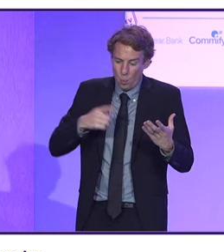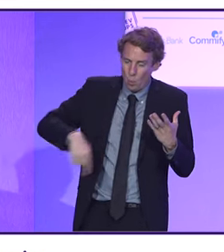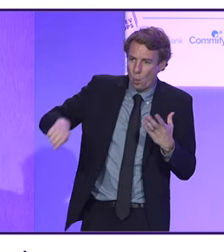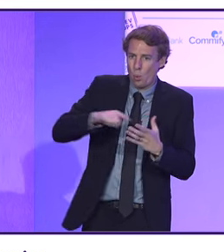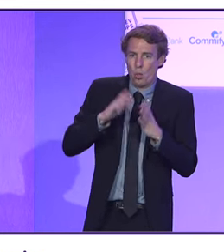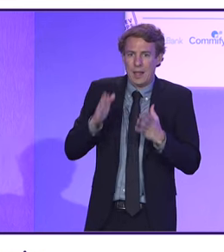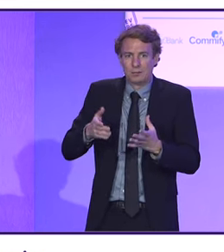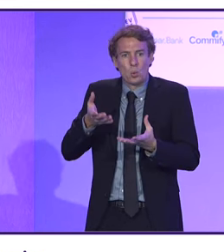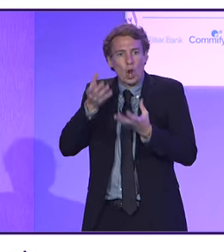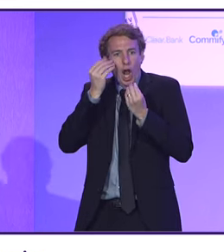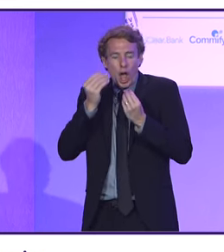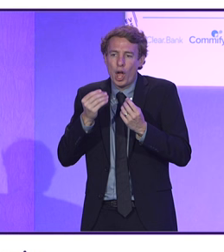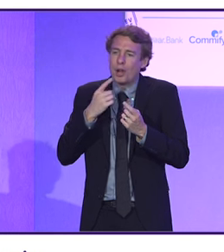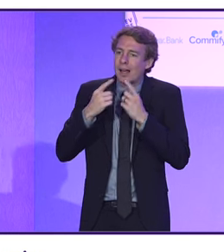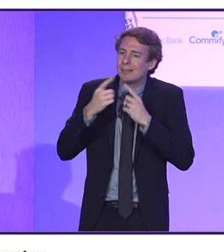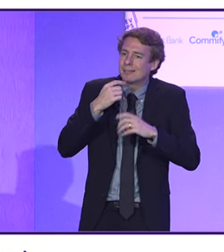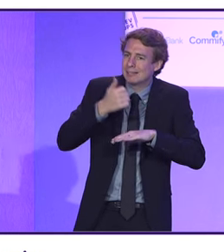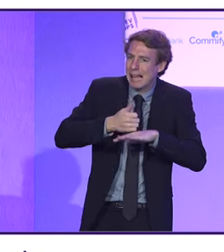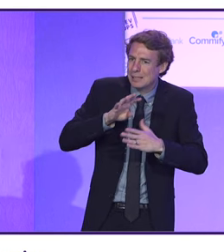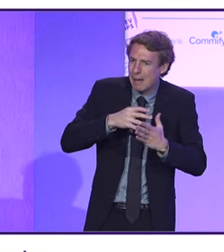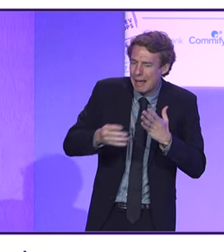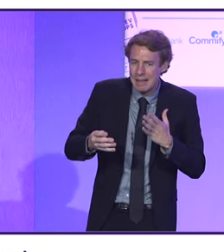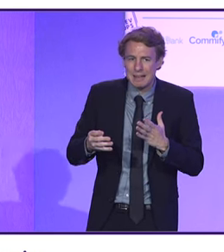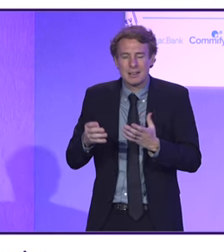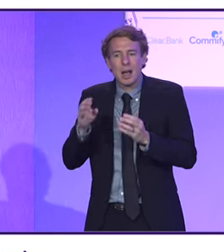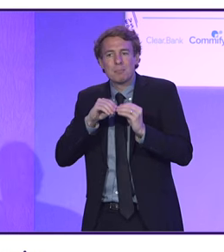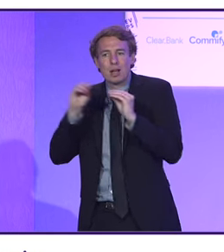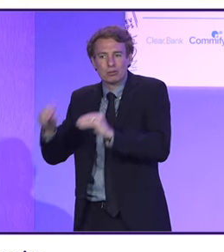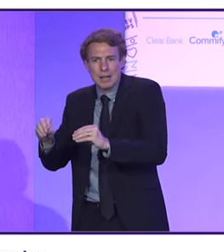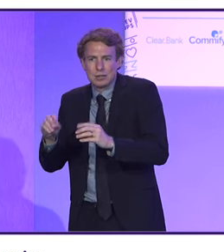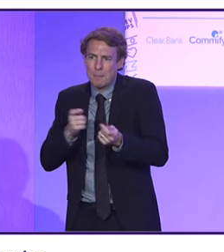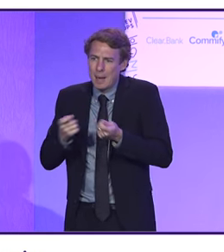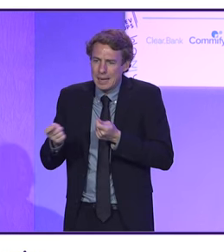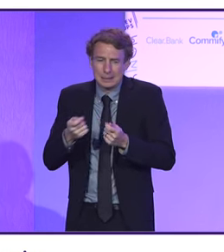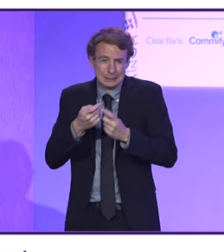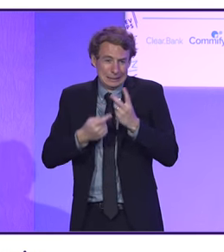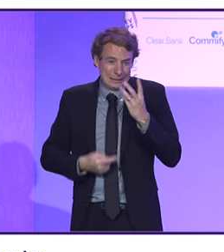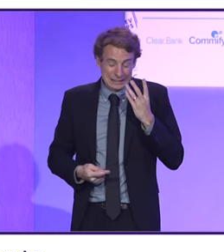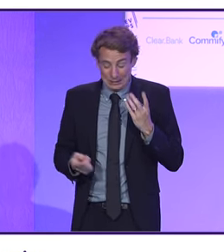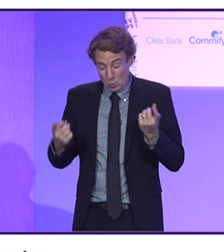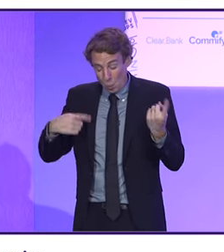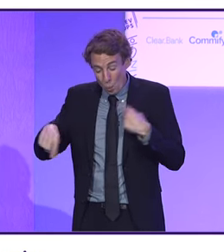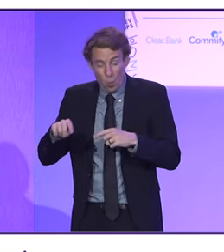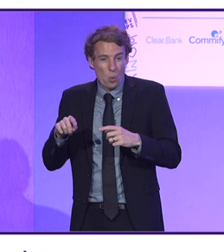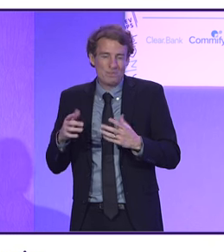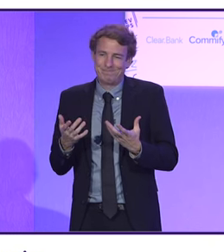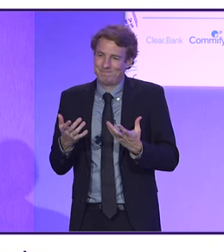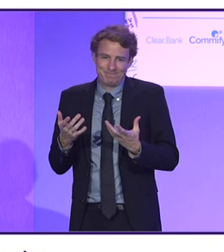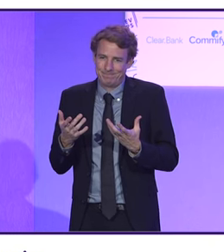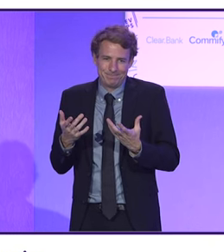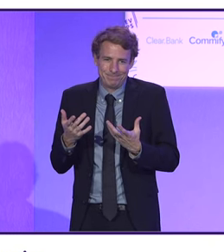create databases, manage migrations, and all of that? Is that the right decision? And so what we've learned is that by